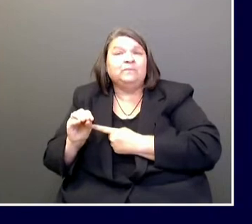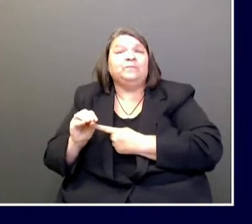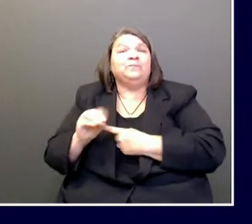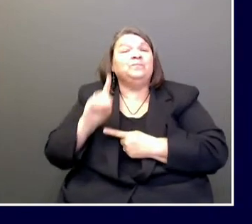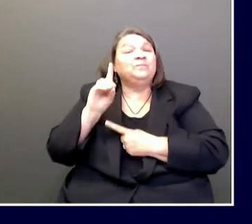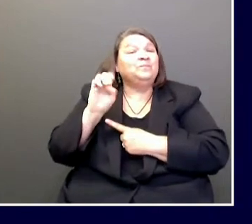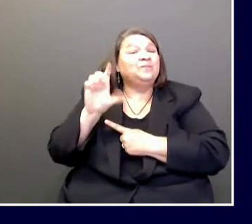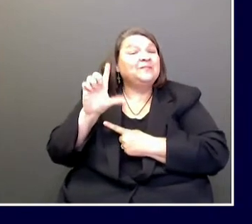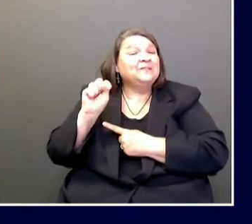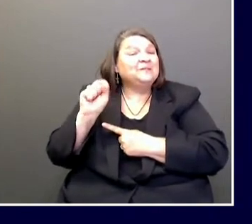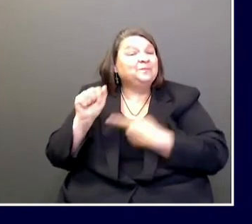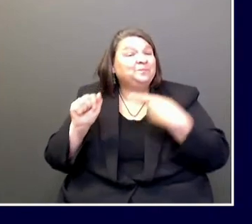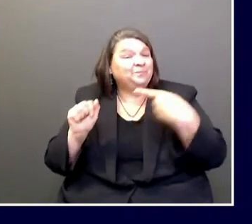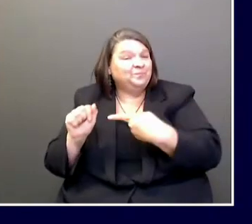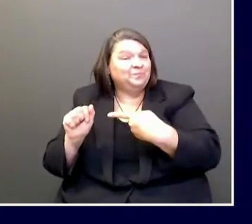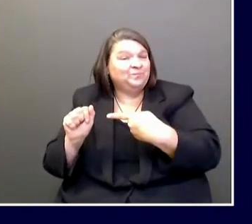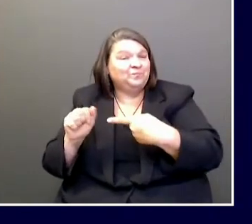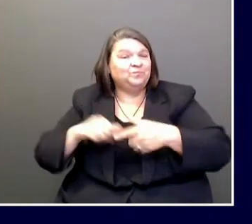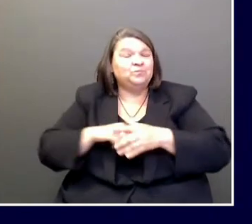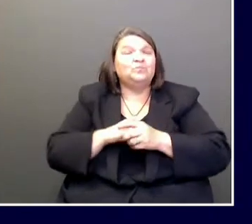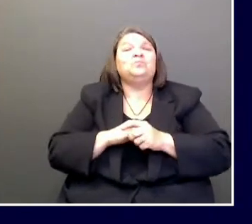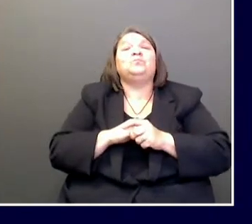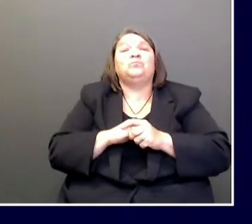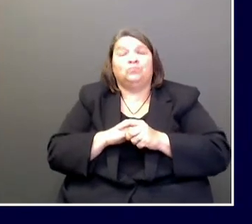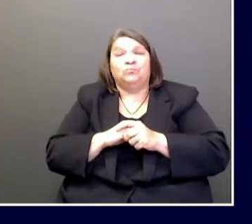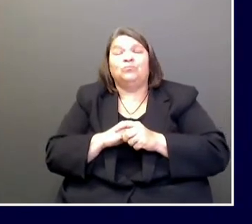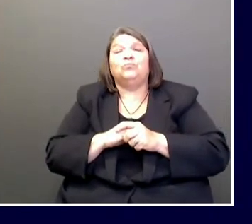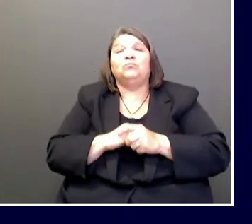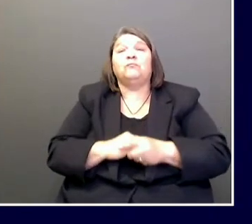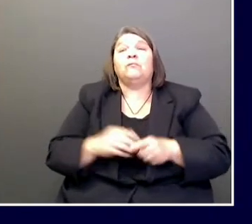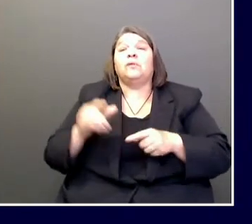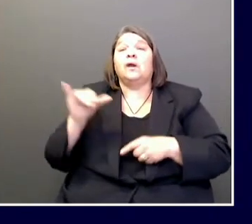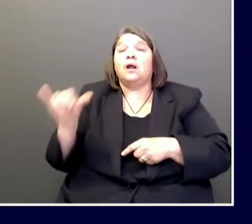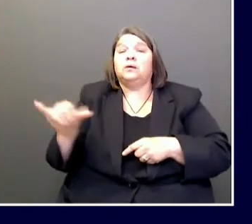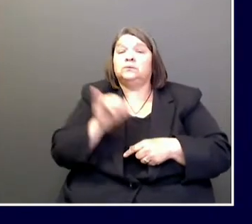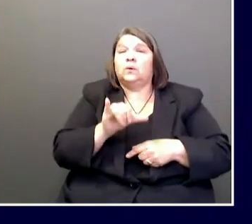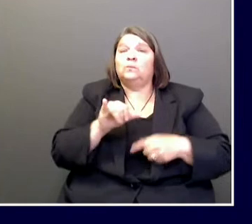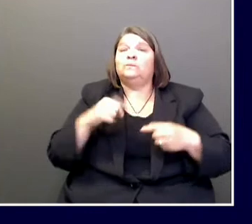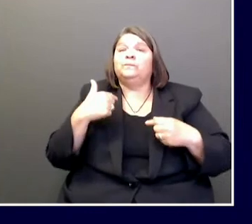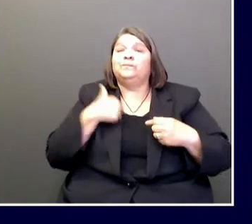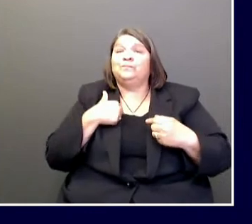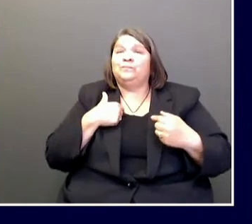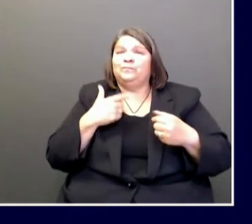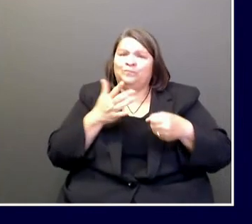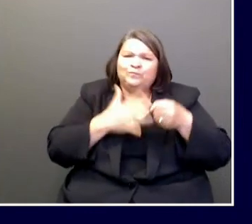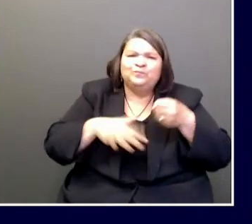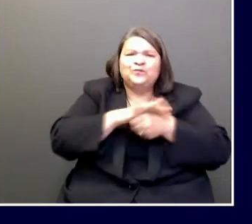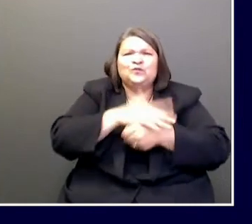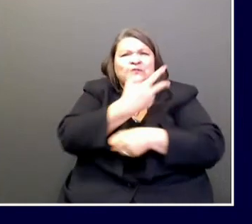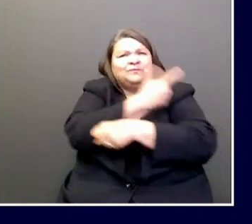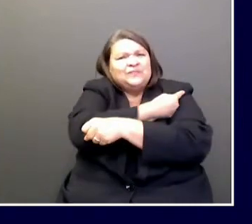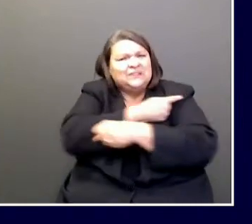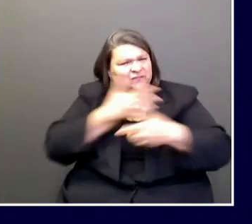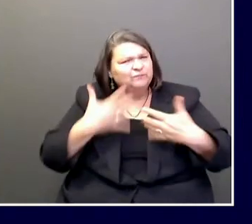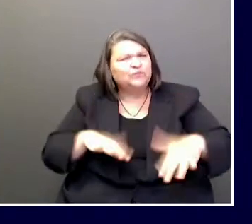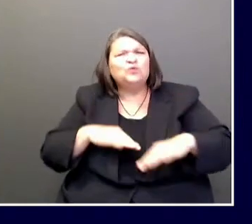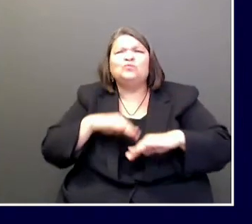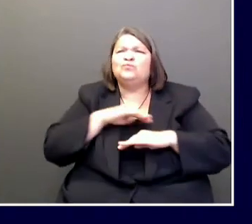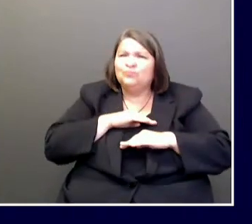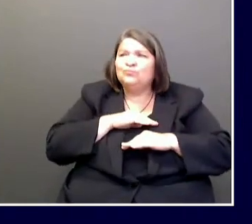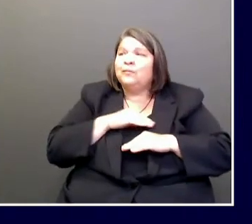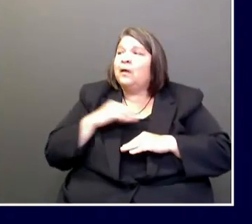transmit COVID-19 to other people. So why did the US CDC shift